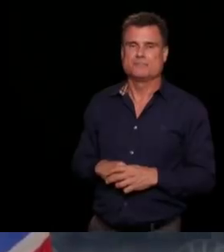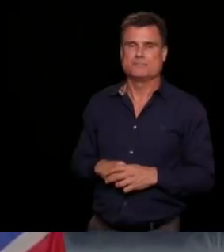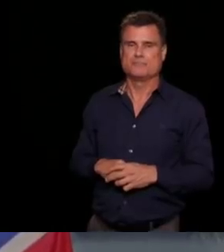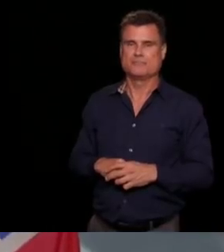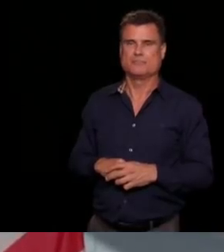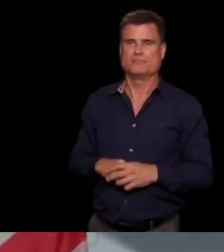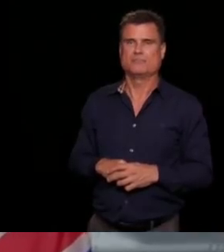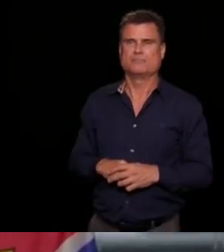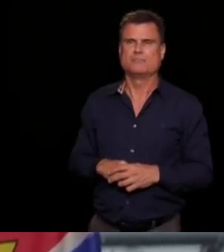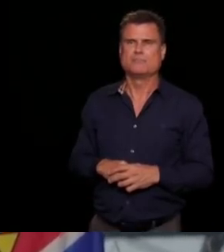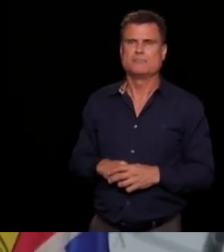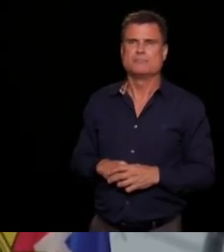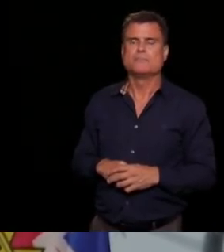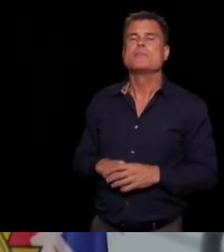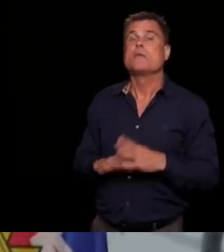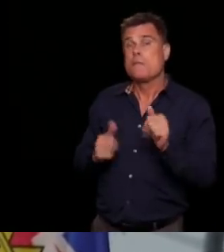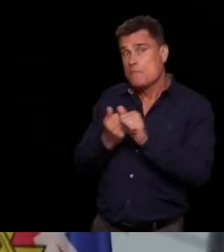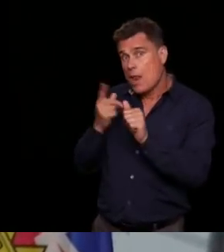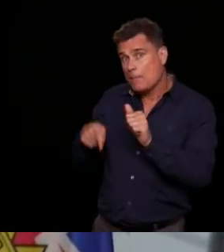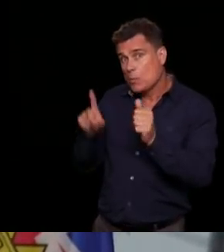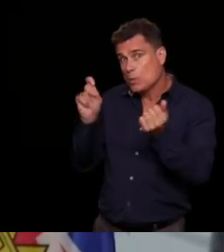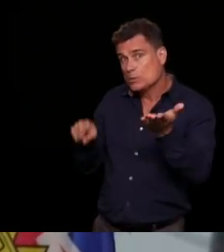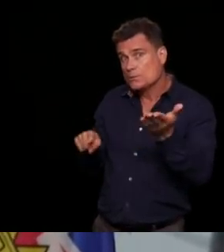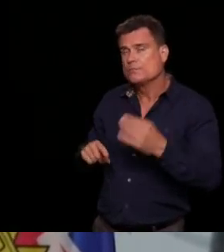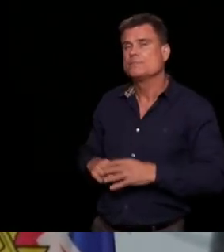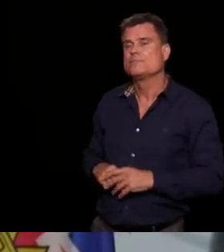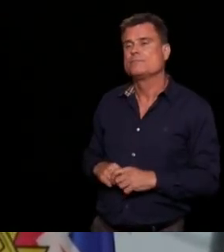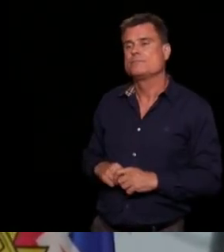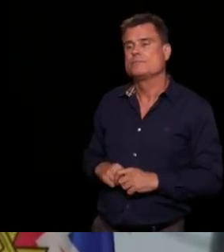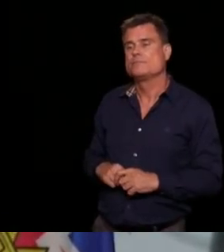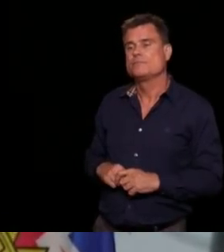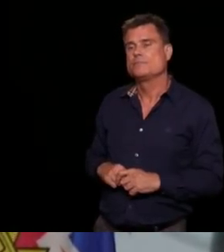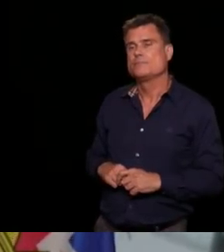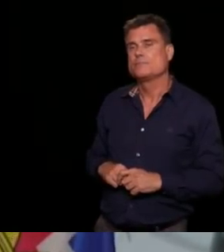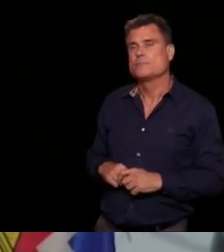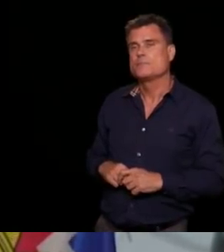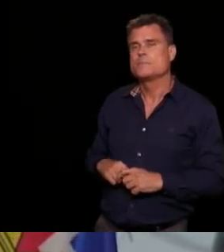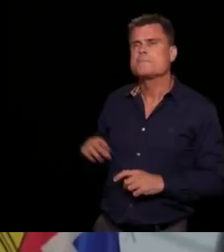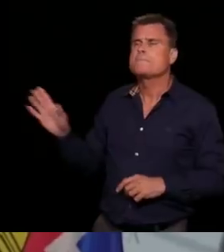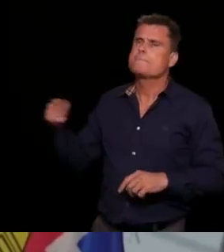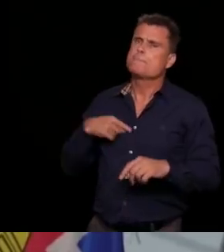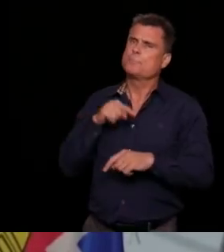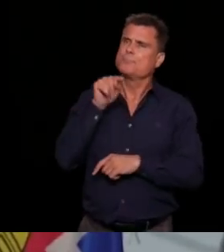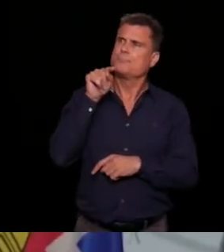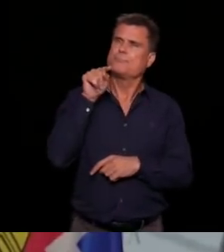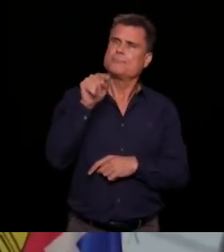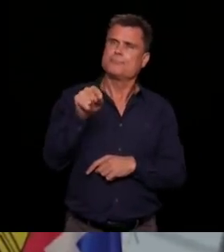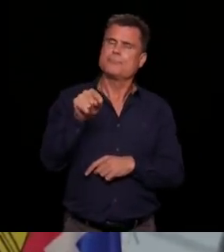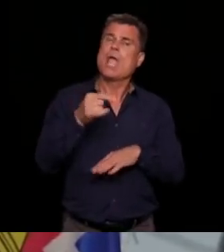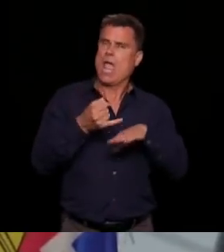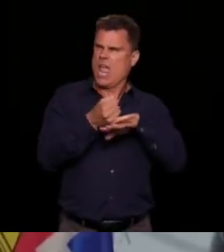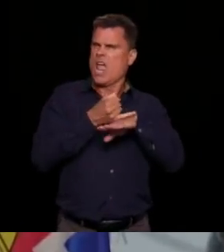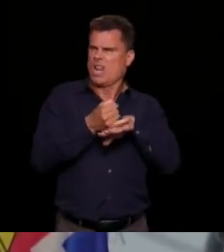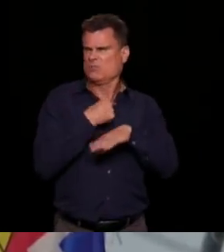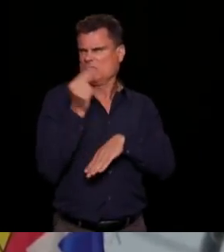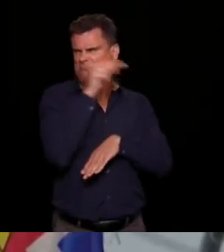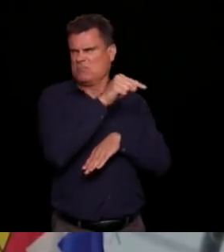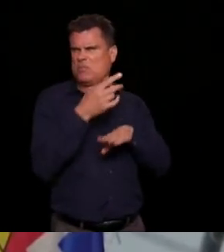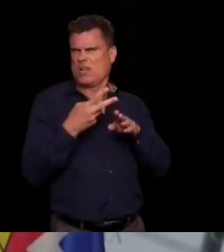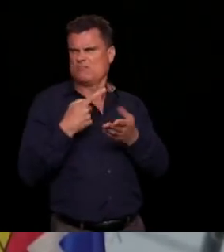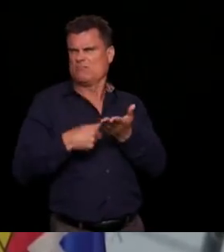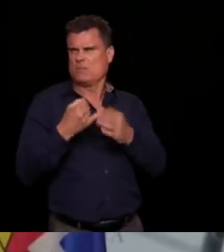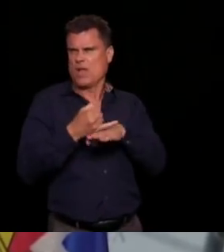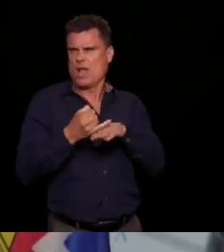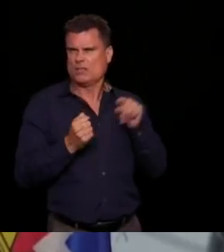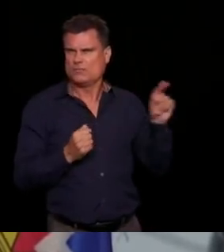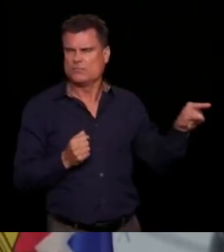in Island Health, which, looking at the dashboard last time and the surveillance report, looked like they weren't travel-related,